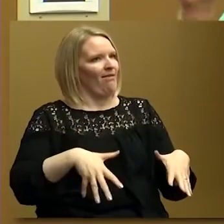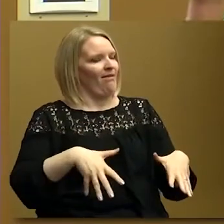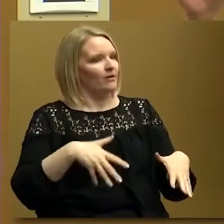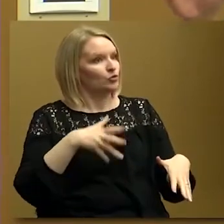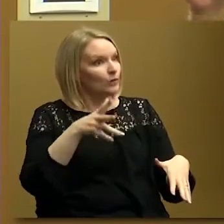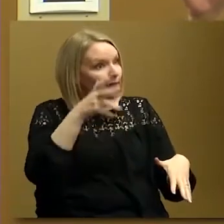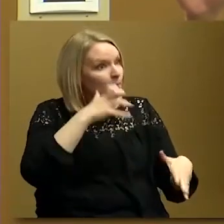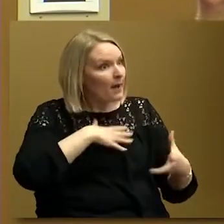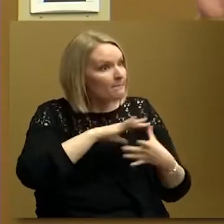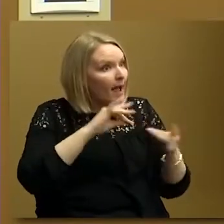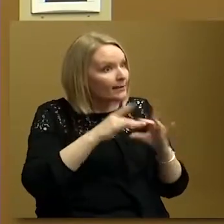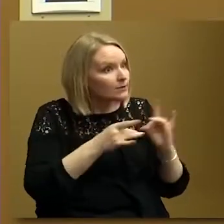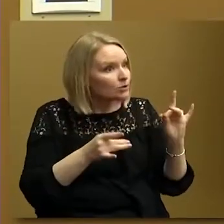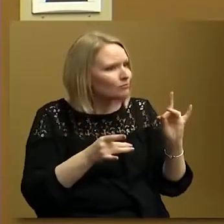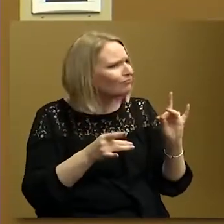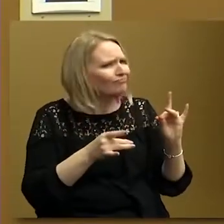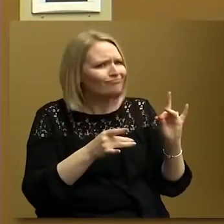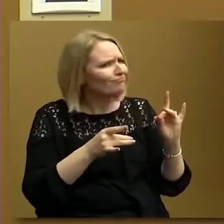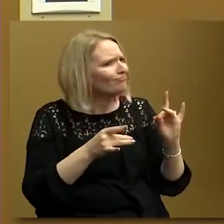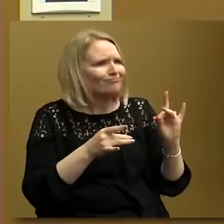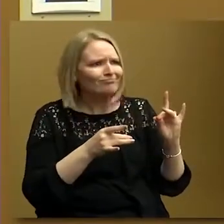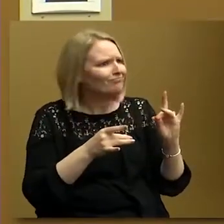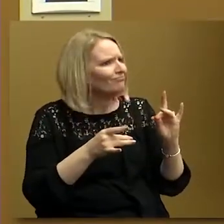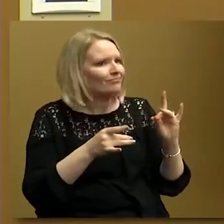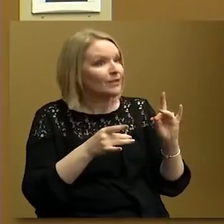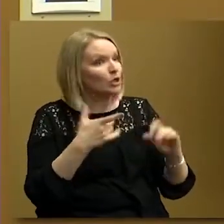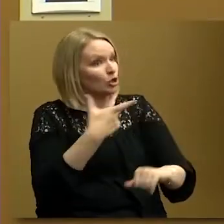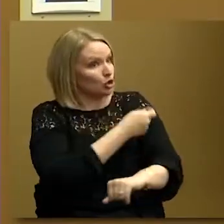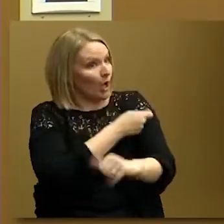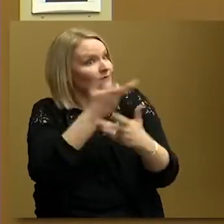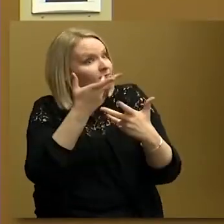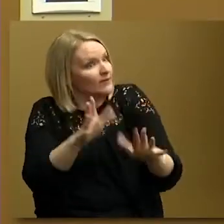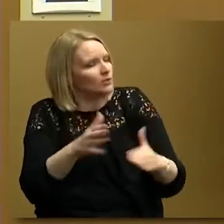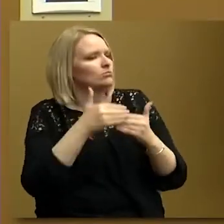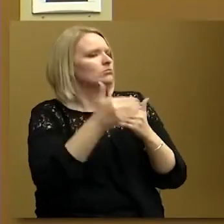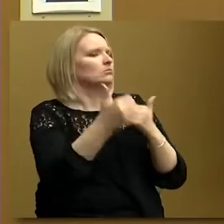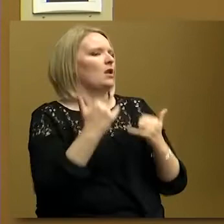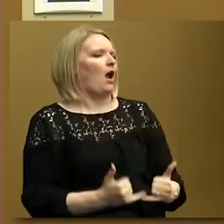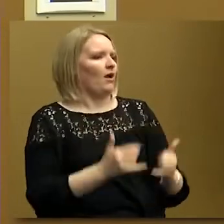hear one word I say the rest of the day until that shot is taken.